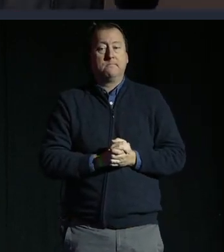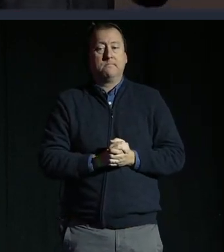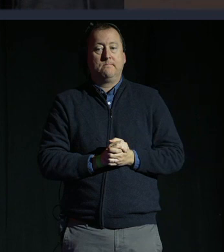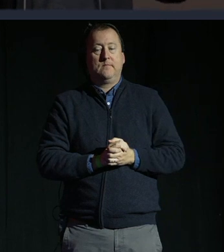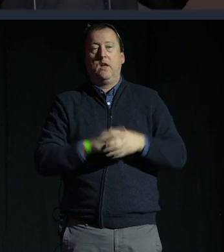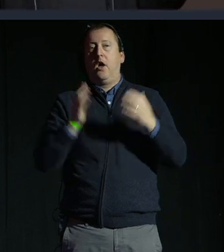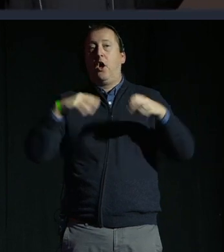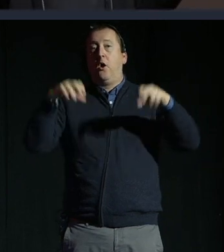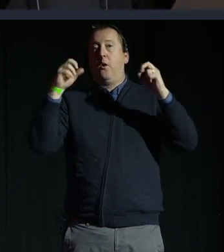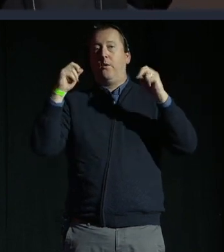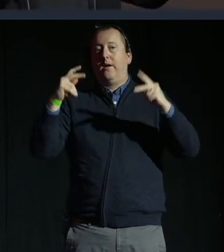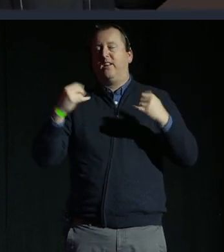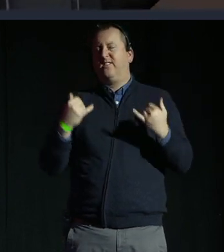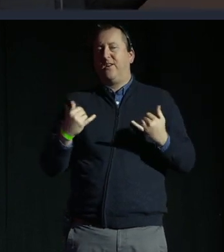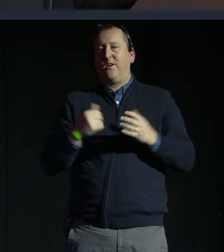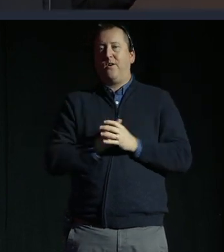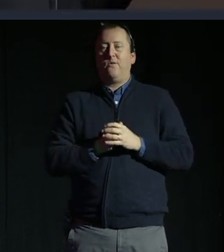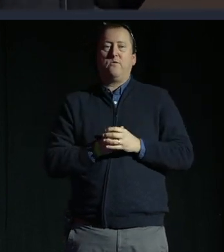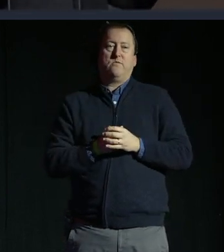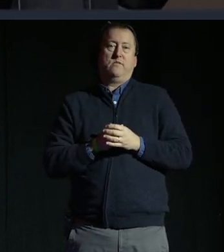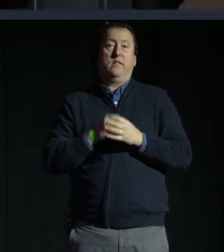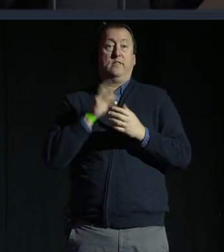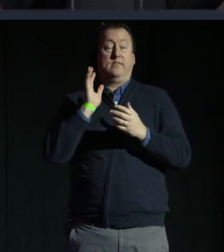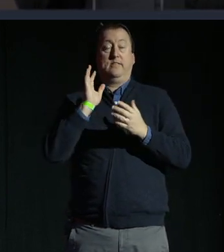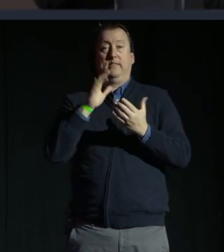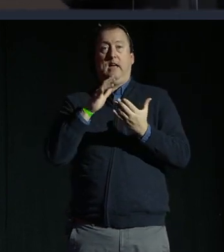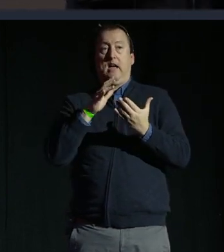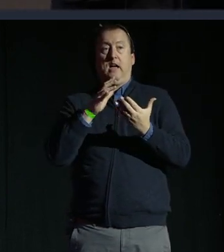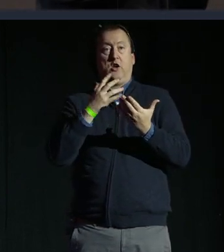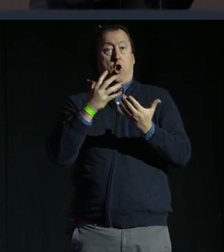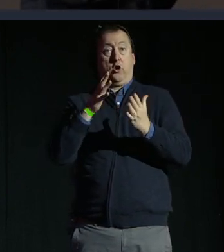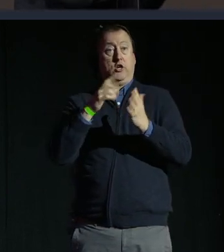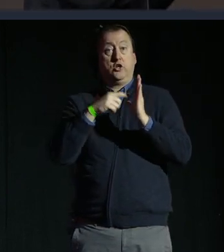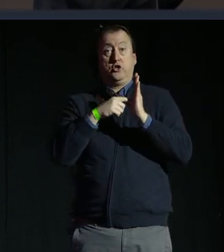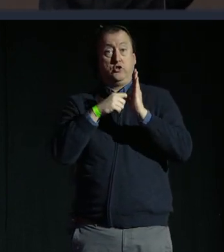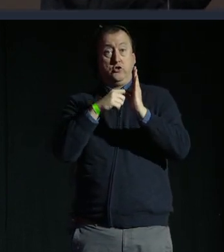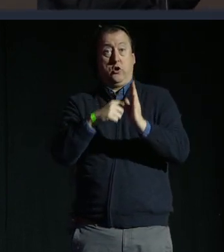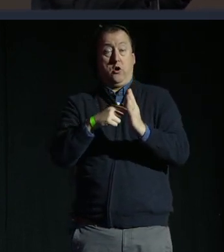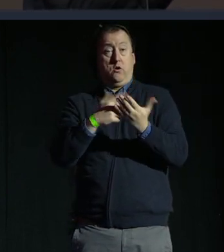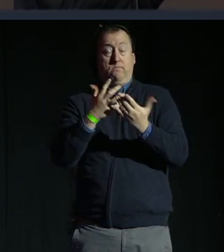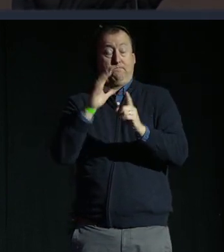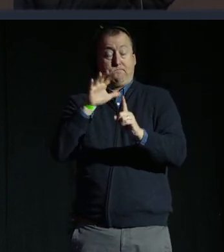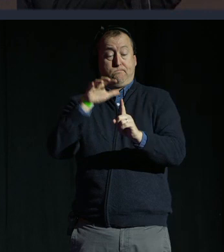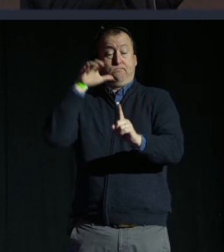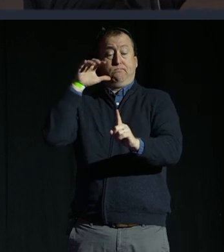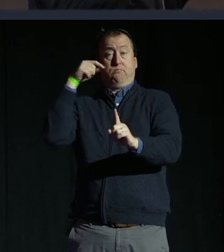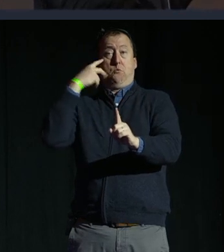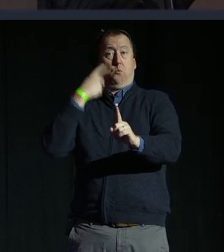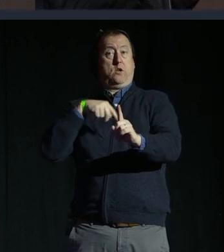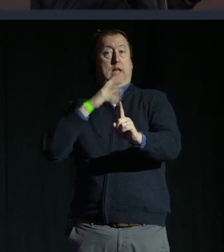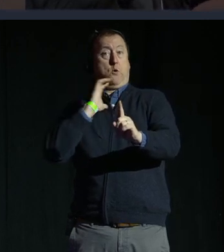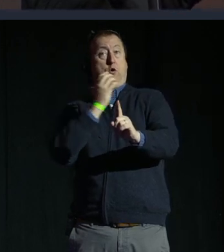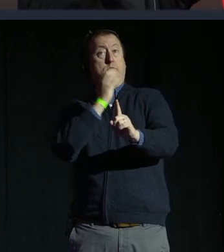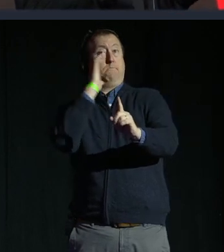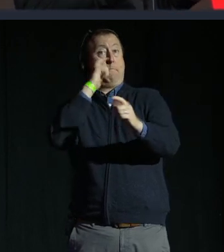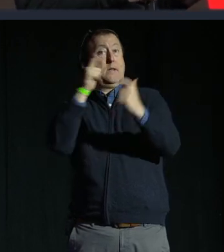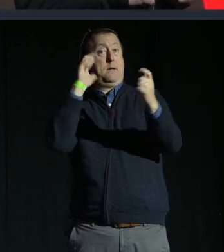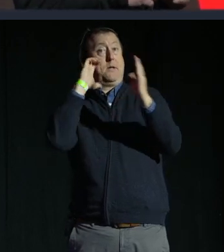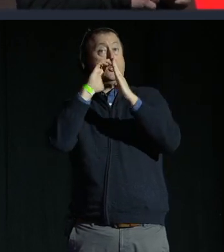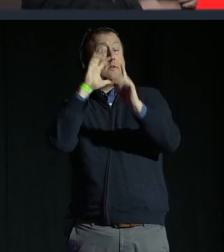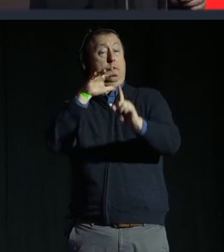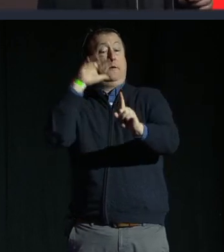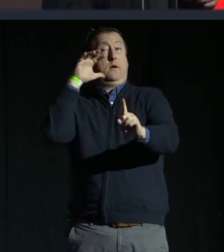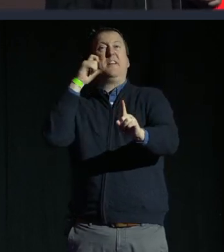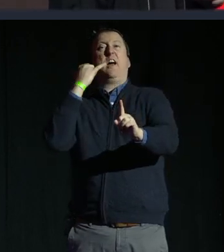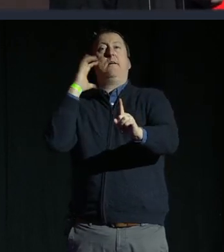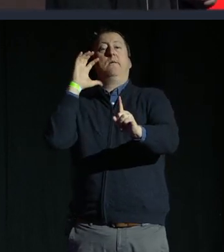Okay, so zoomed way in, we zoomed way out, and I want to zoom back in. I want to talk about what we've been focused on for